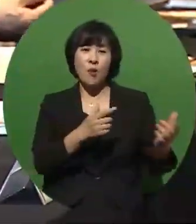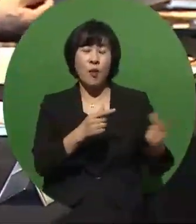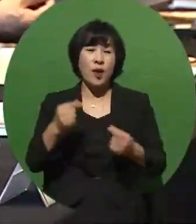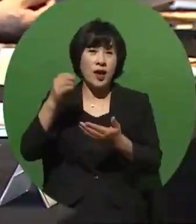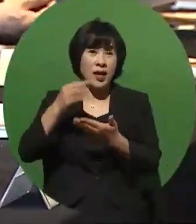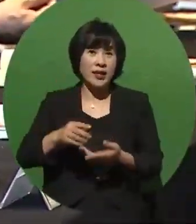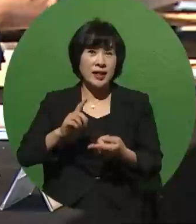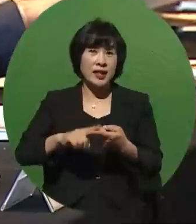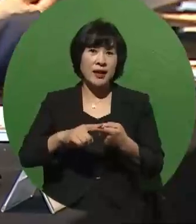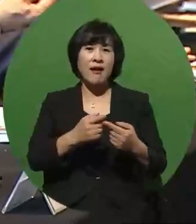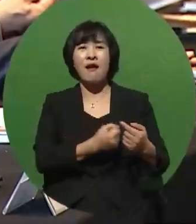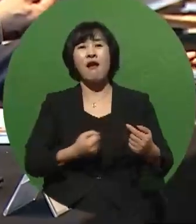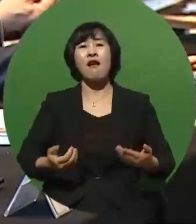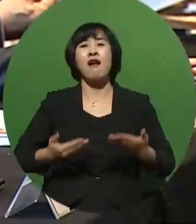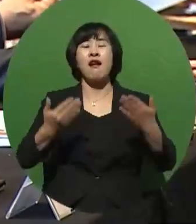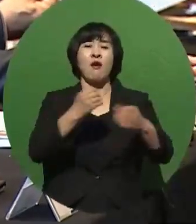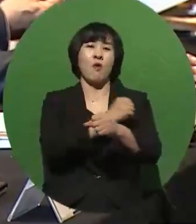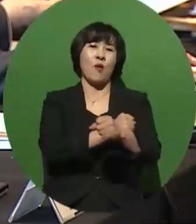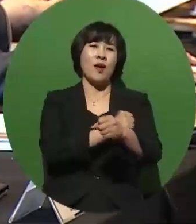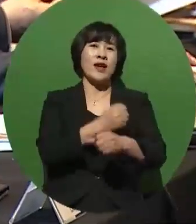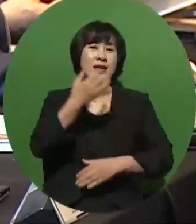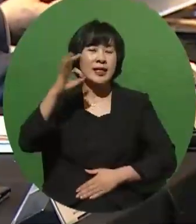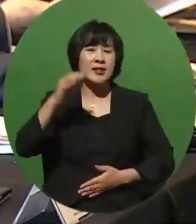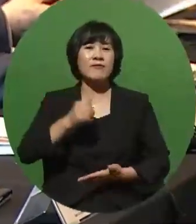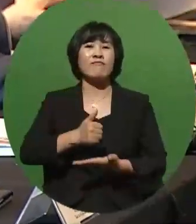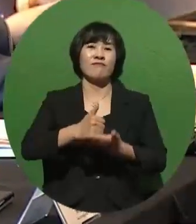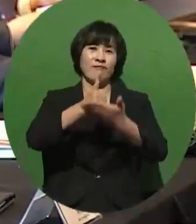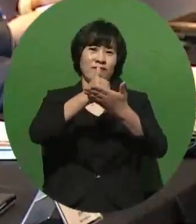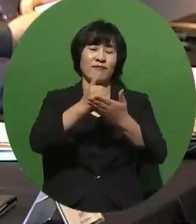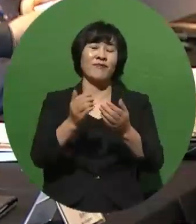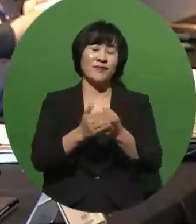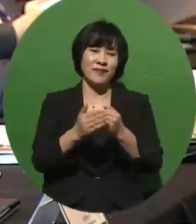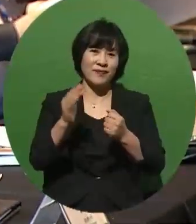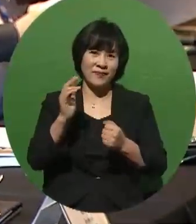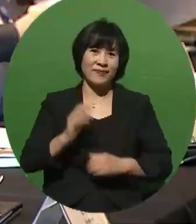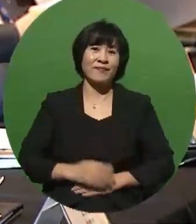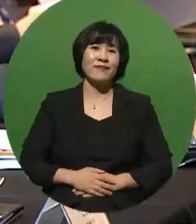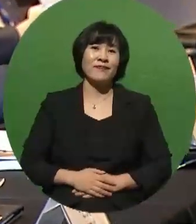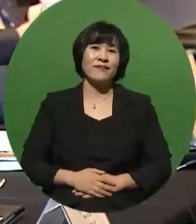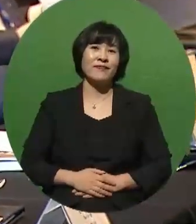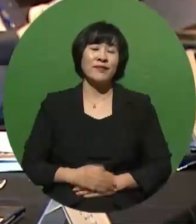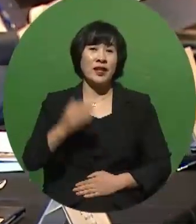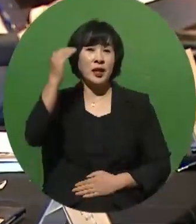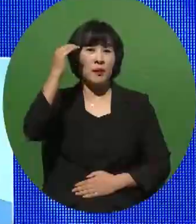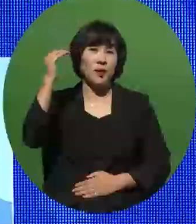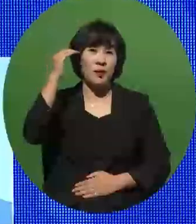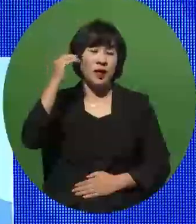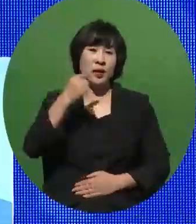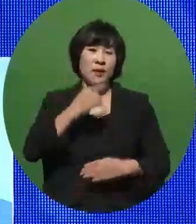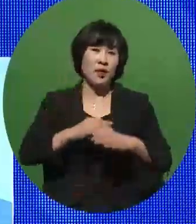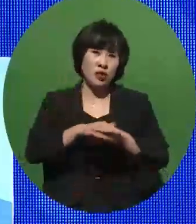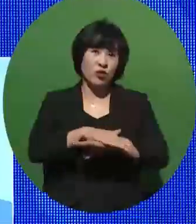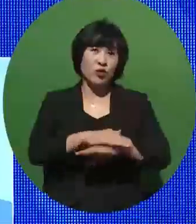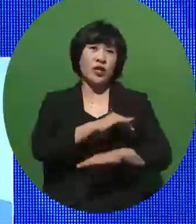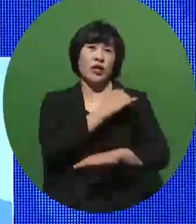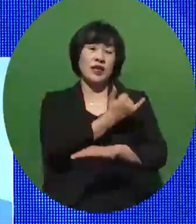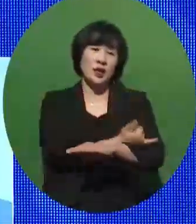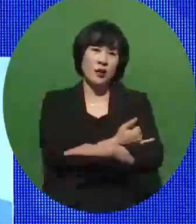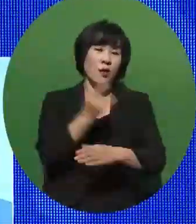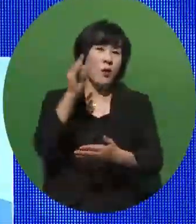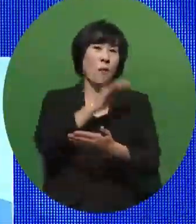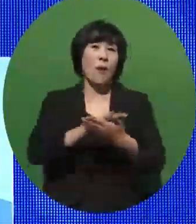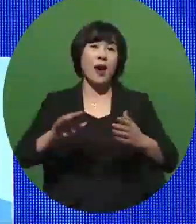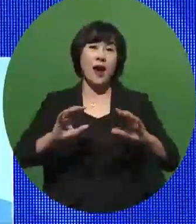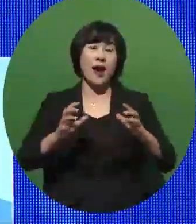earth. Nobel Committee awarded South Korea's first Nobel Peace Prize to President Kim in recognition of his commitment